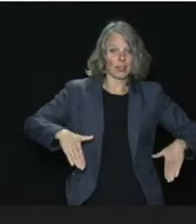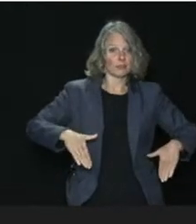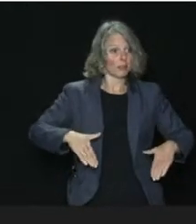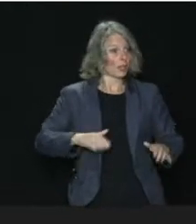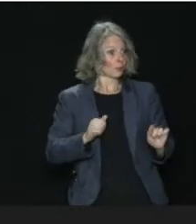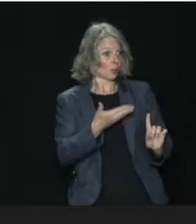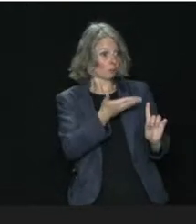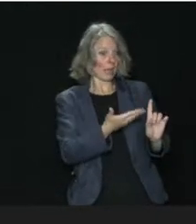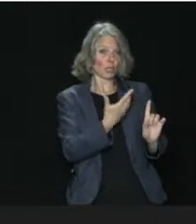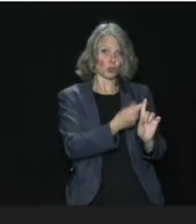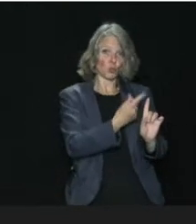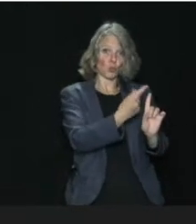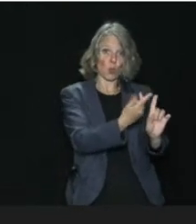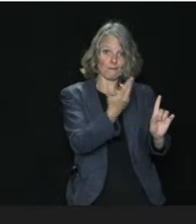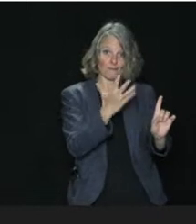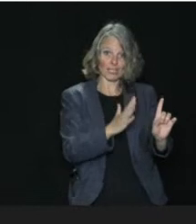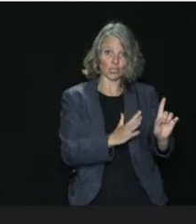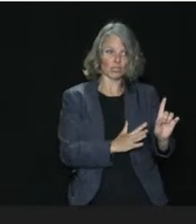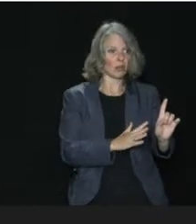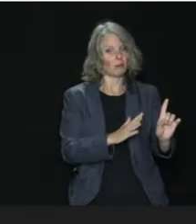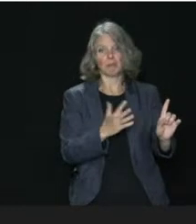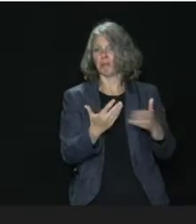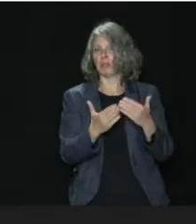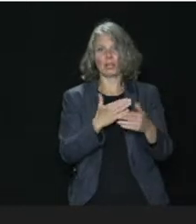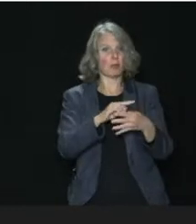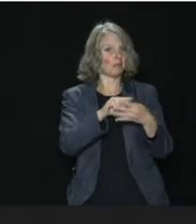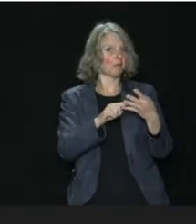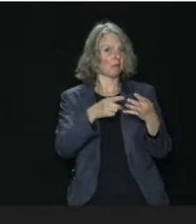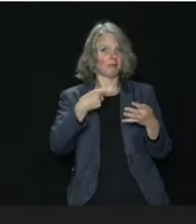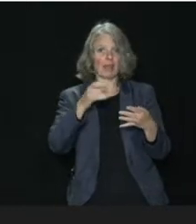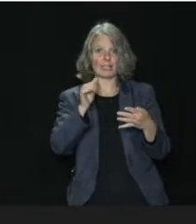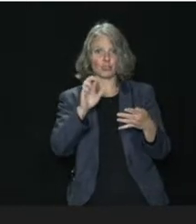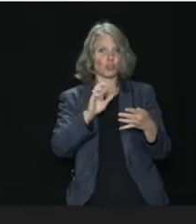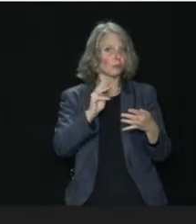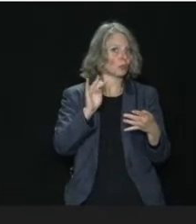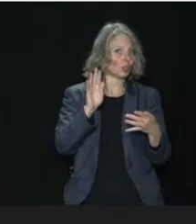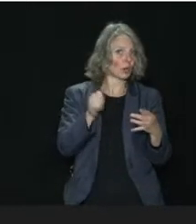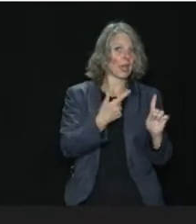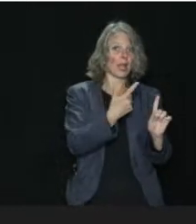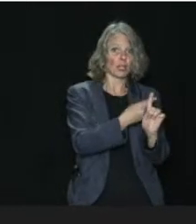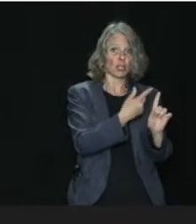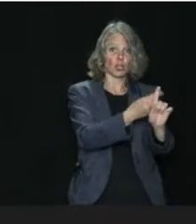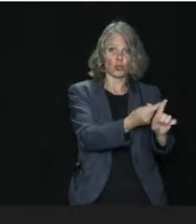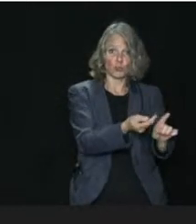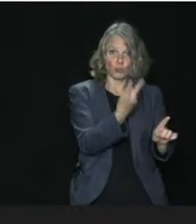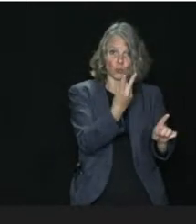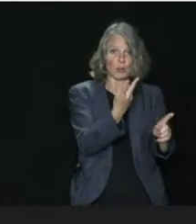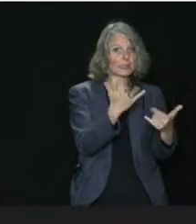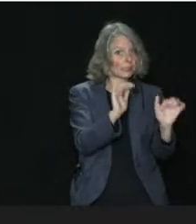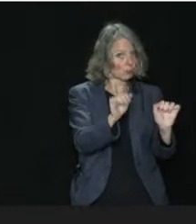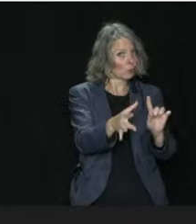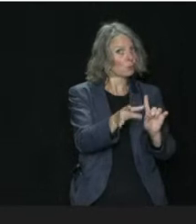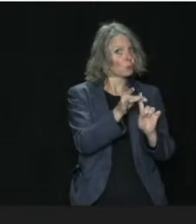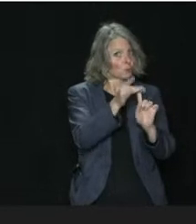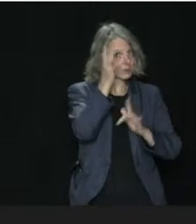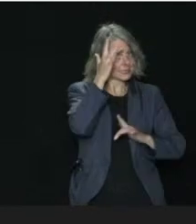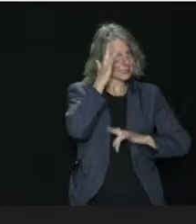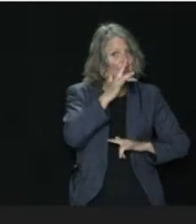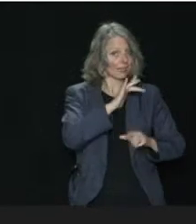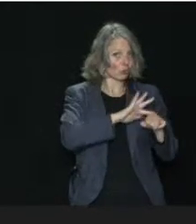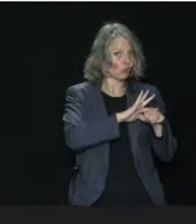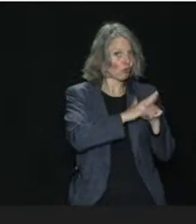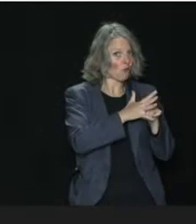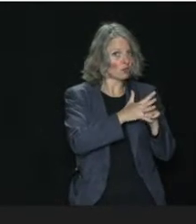doses, it might be Pfizer or Moderna, that they might still be vulnerable to COVID-19